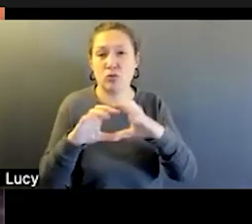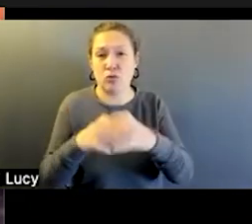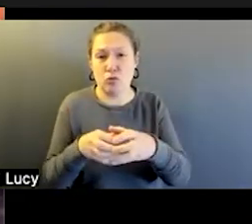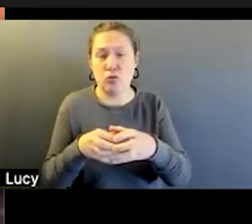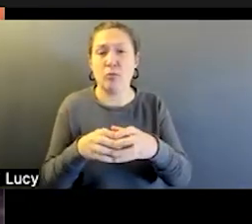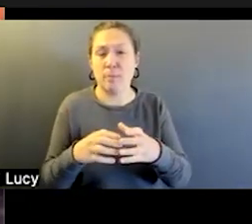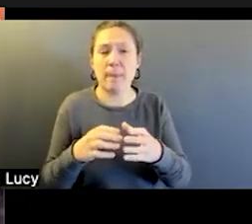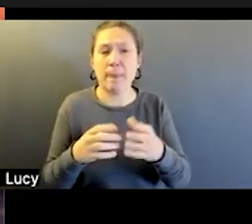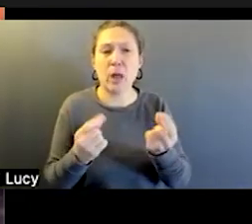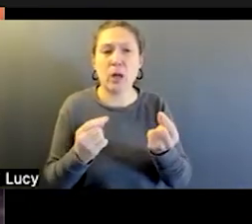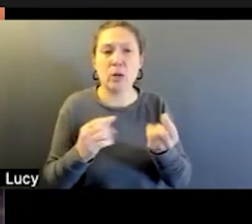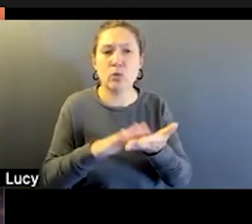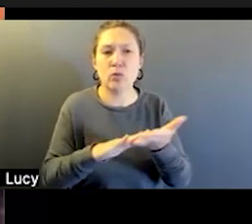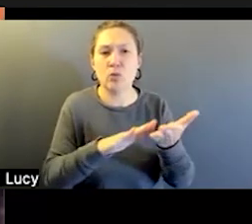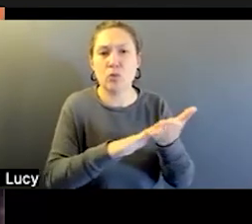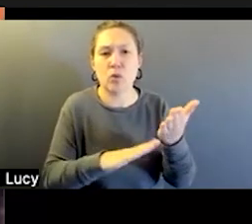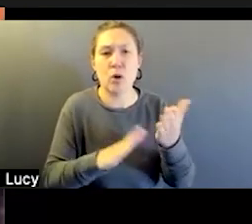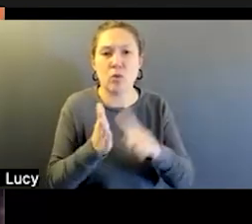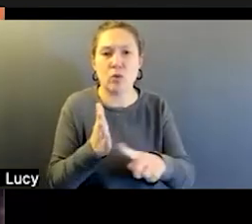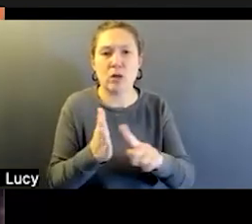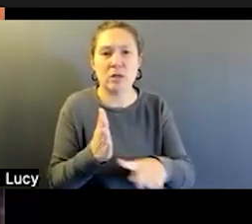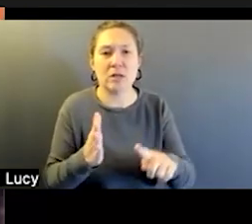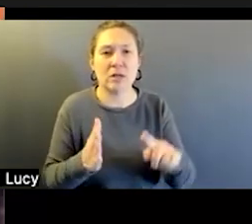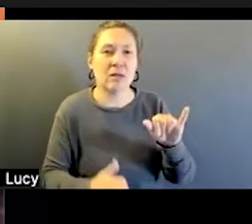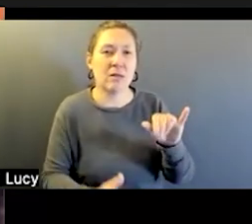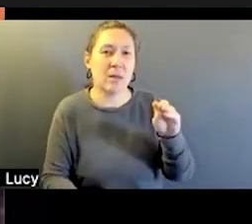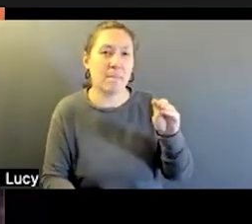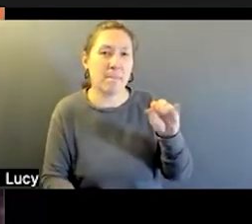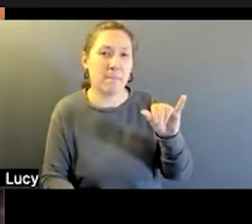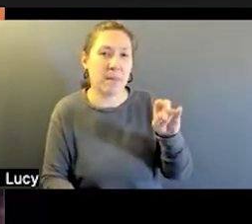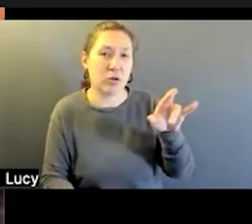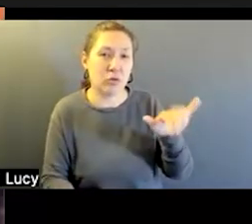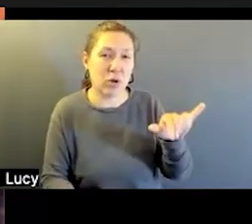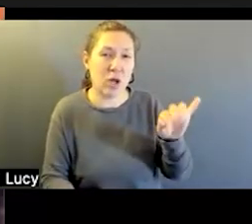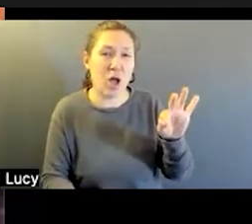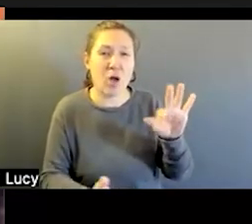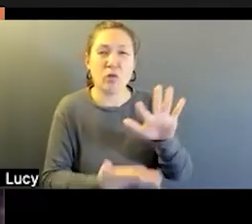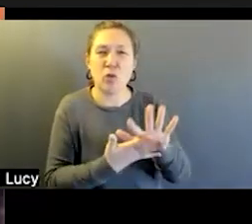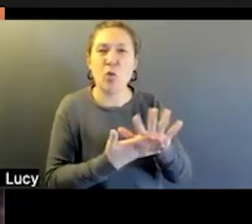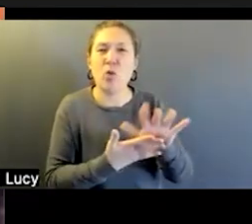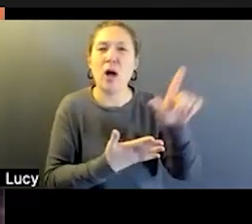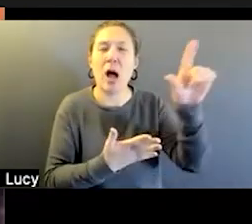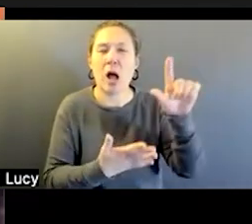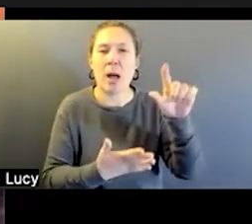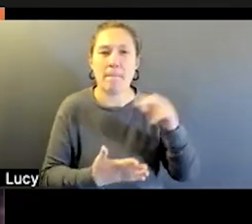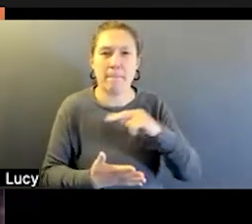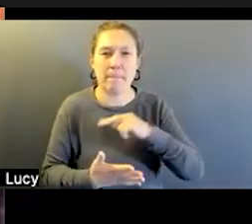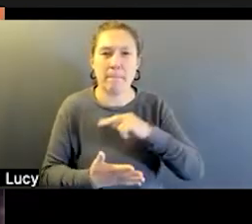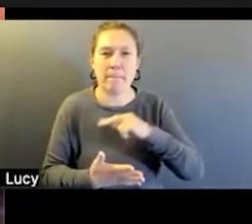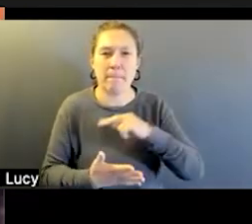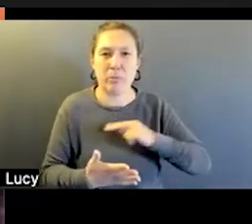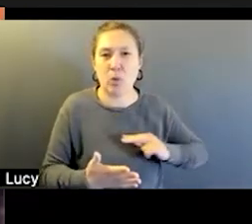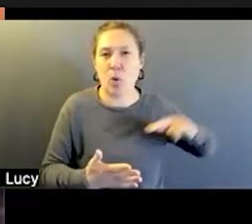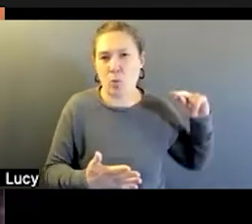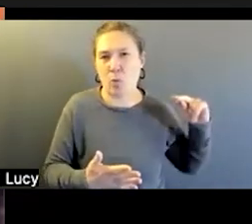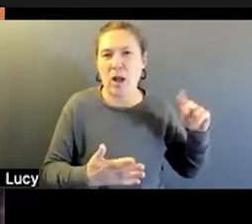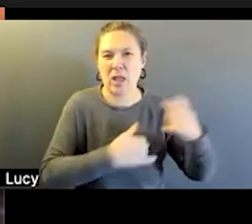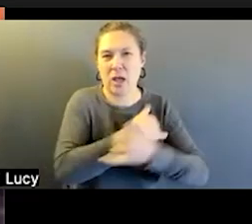the Ministry of Schools in Norway. They wanted an algorithm to